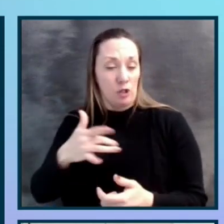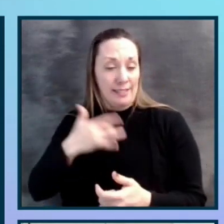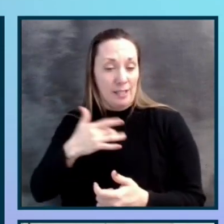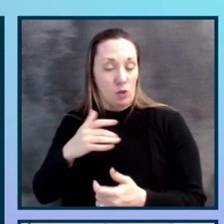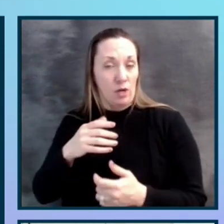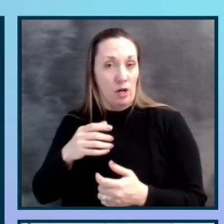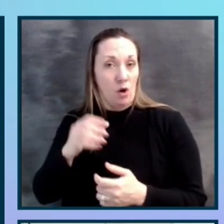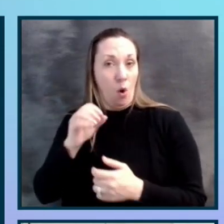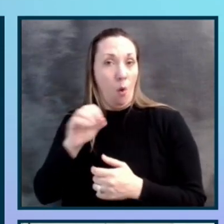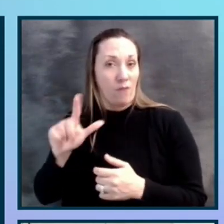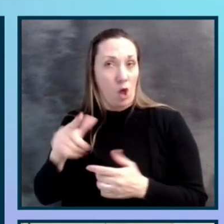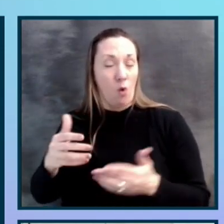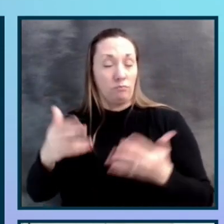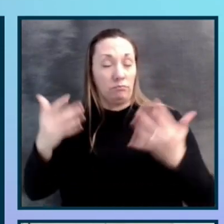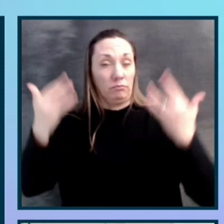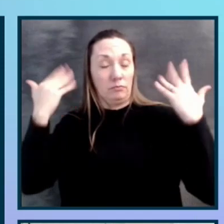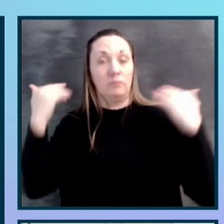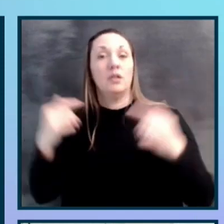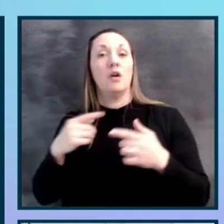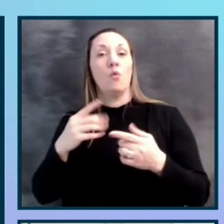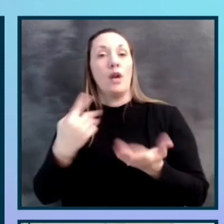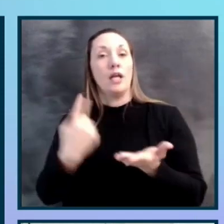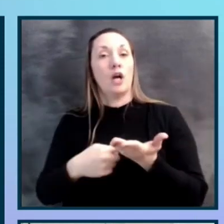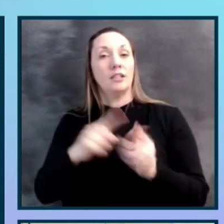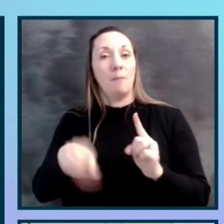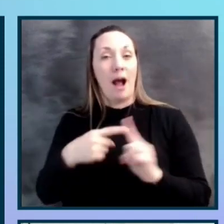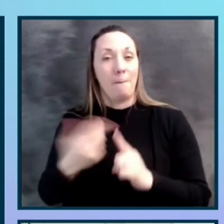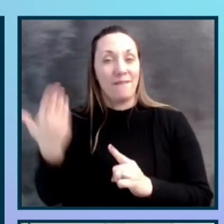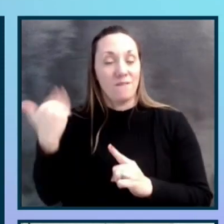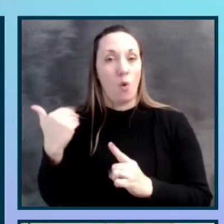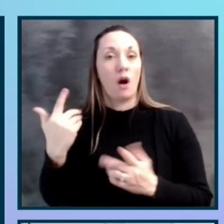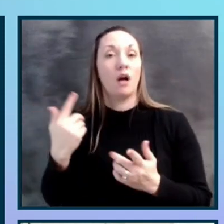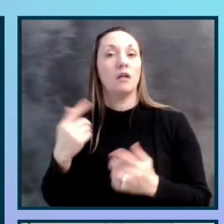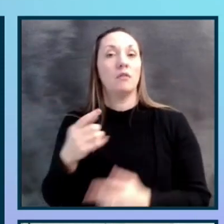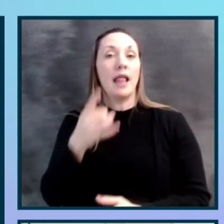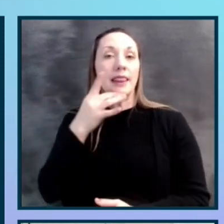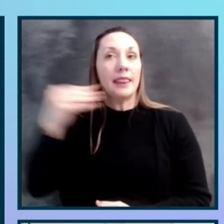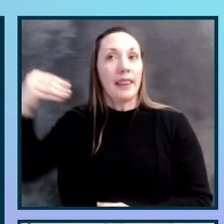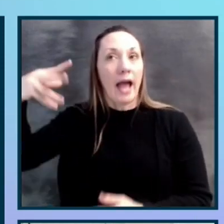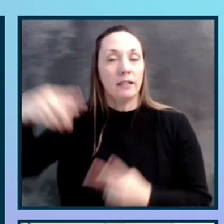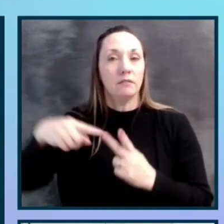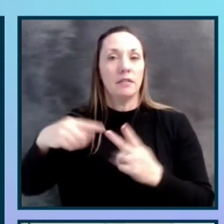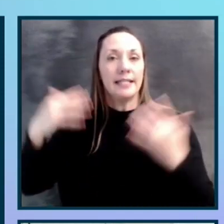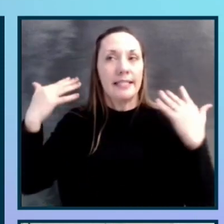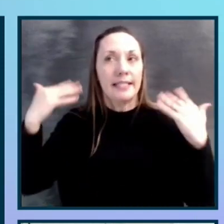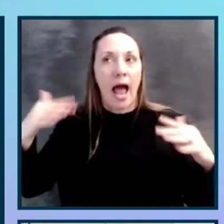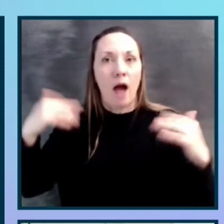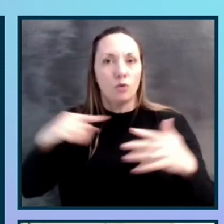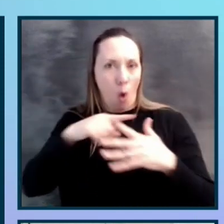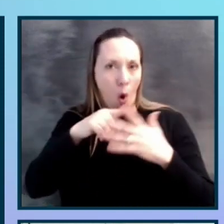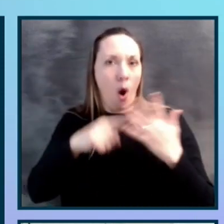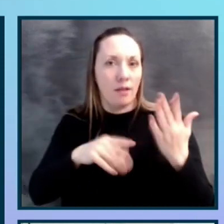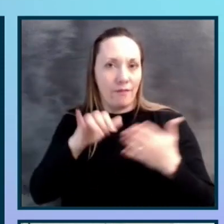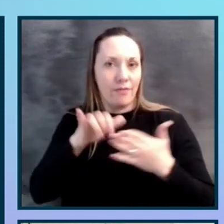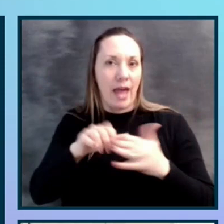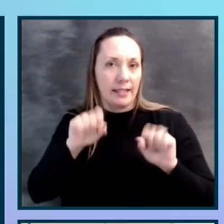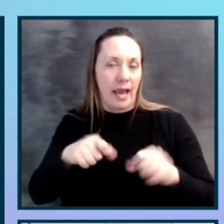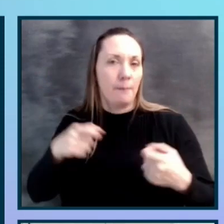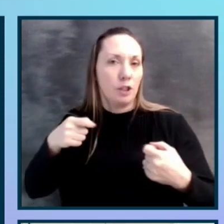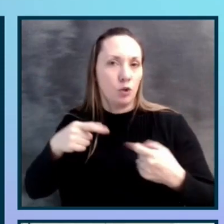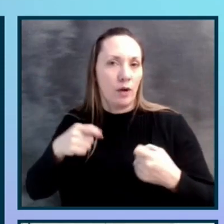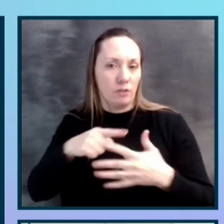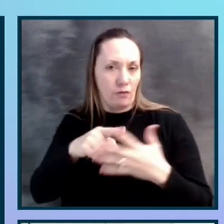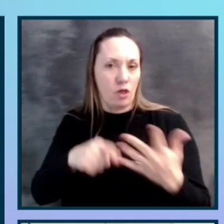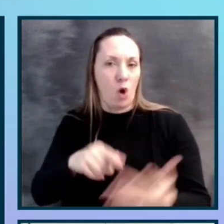all the things I talked about before, like light, sound, all of this can be triggers for these conditions